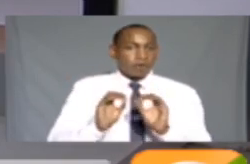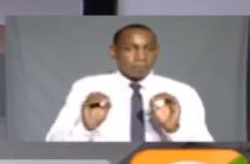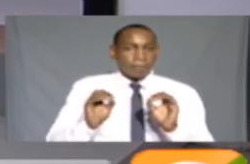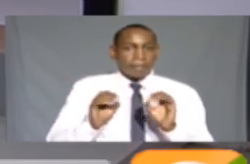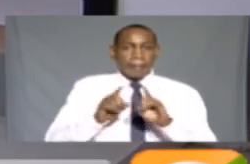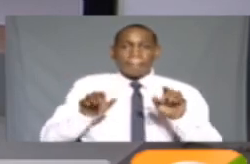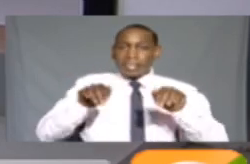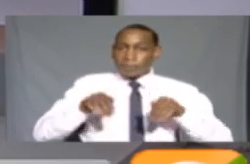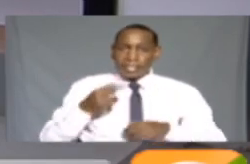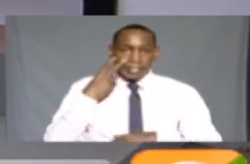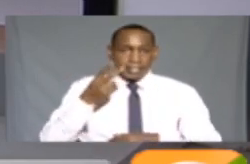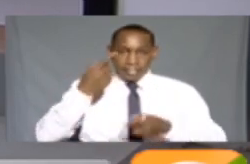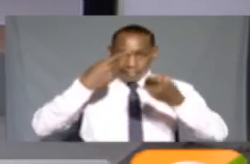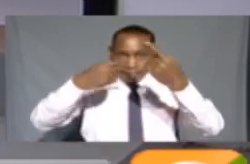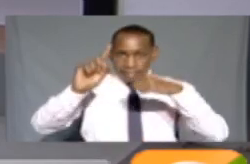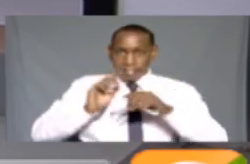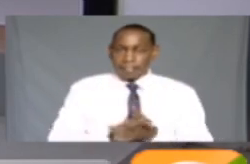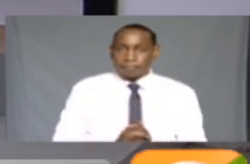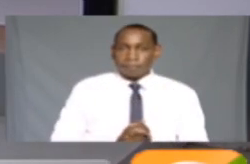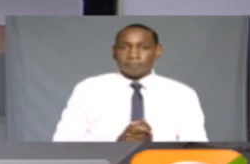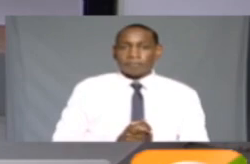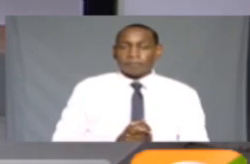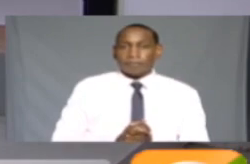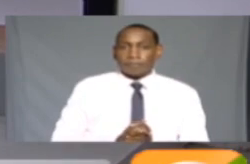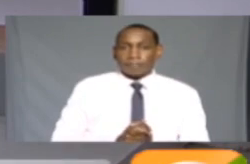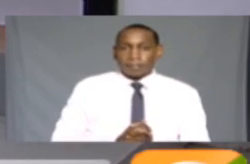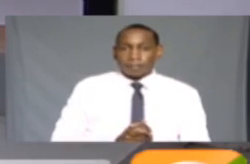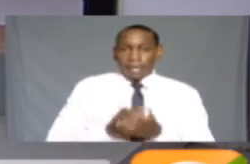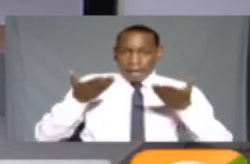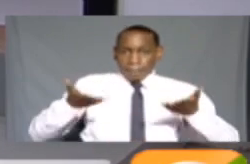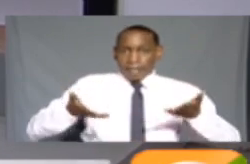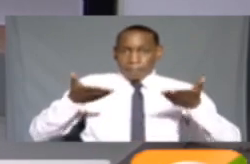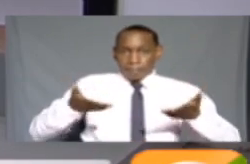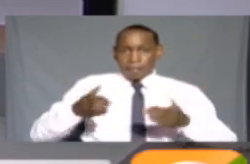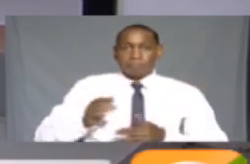let's see the success of this right here in the country.